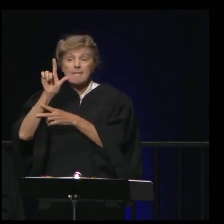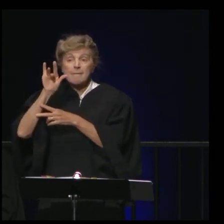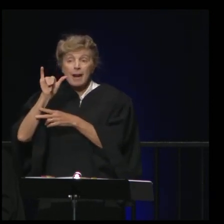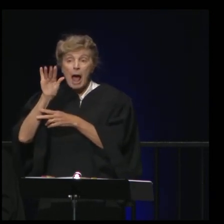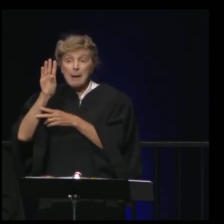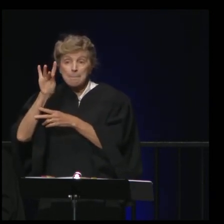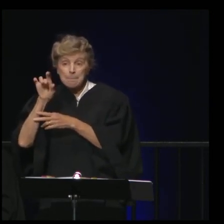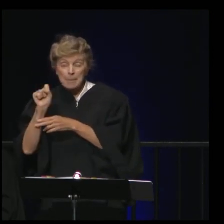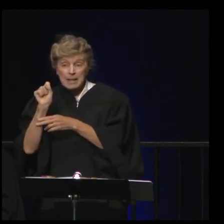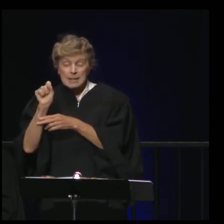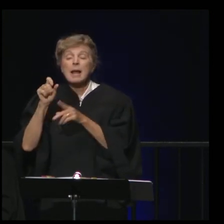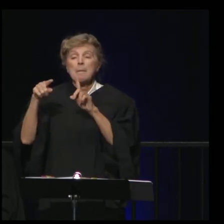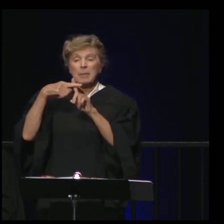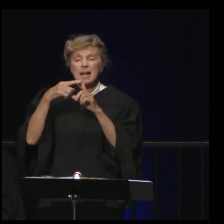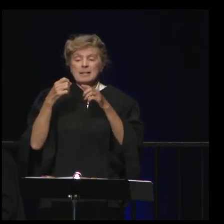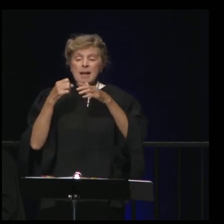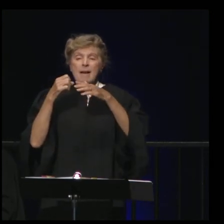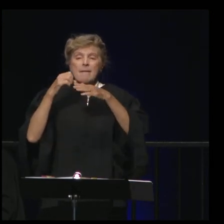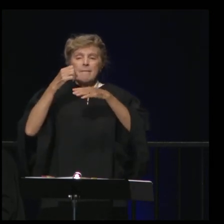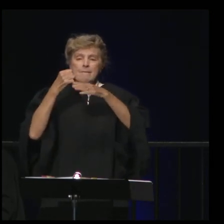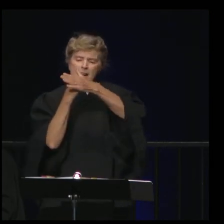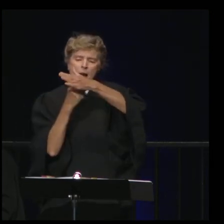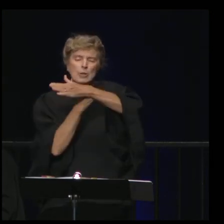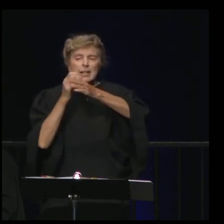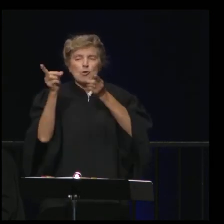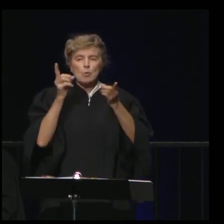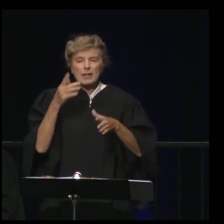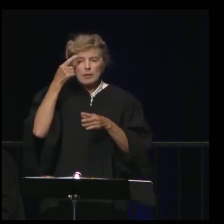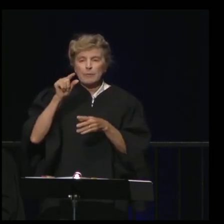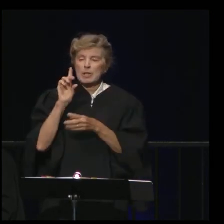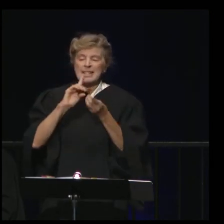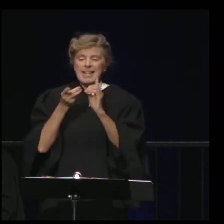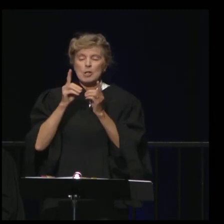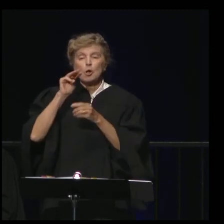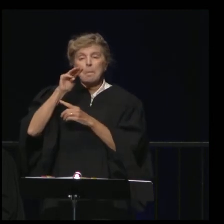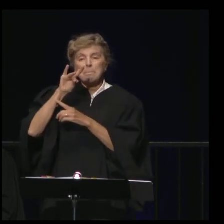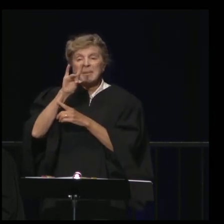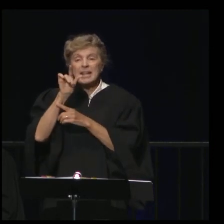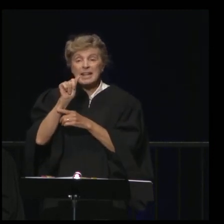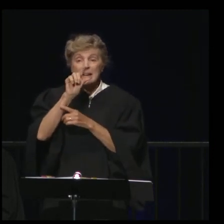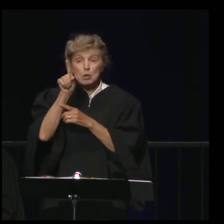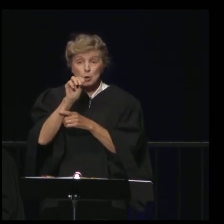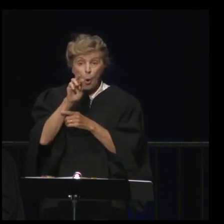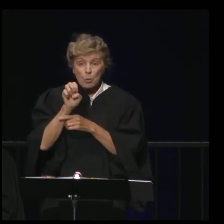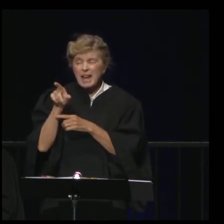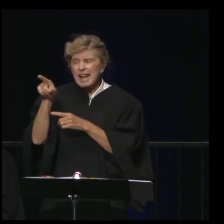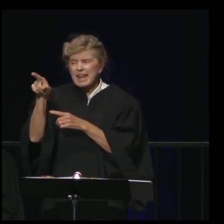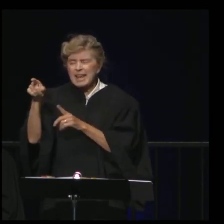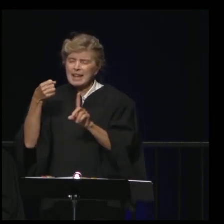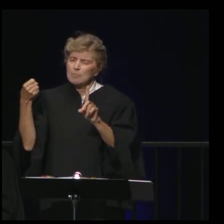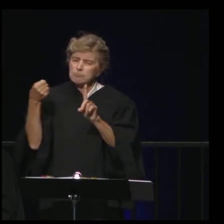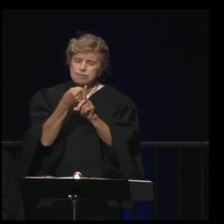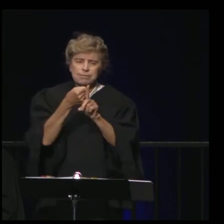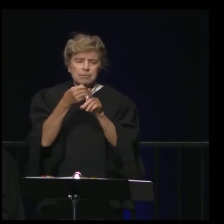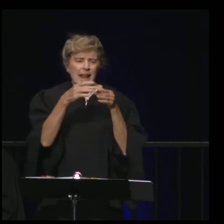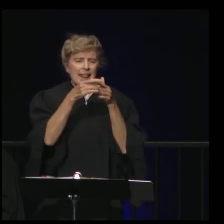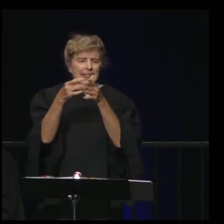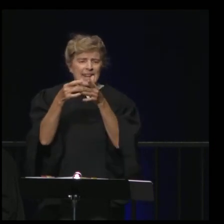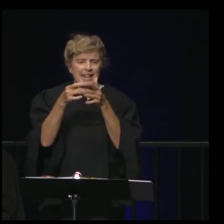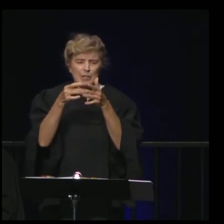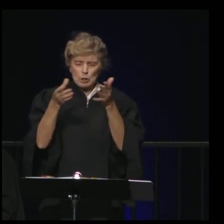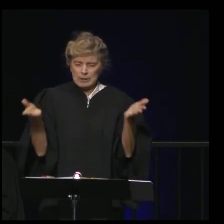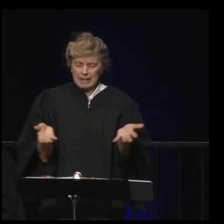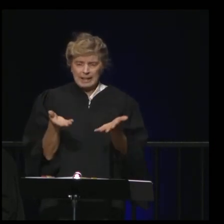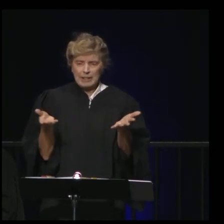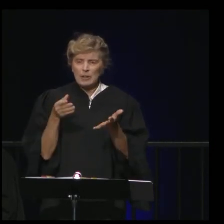founding directors of our digital media zone. Over the years, Professor Rahnama has been an impactful leader within the academy, and